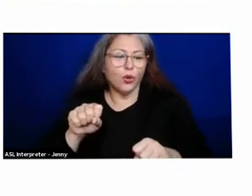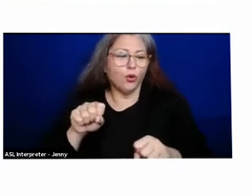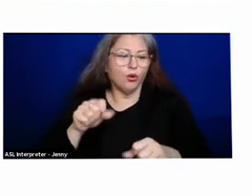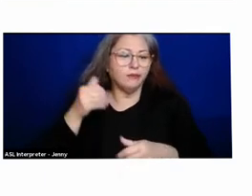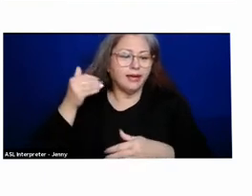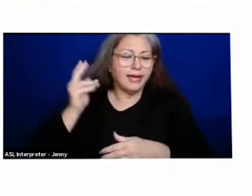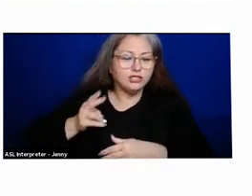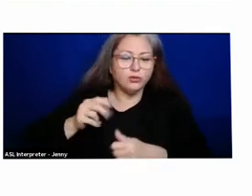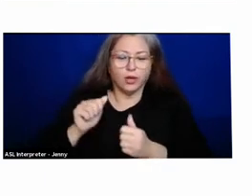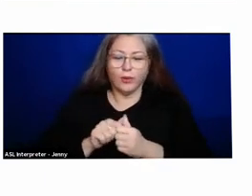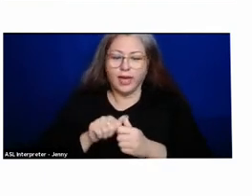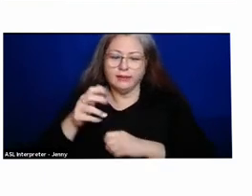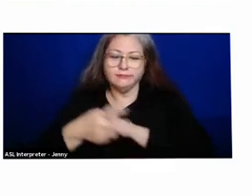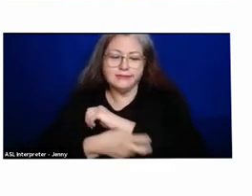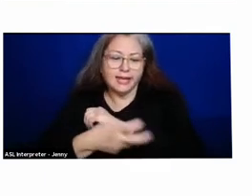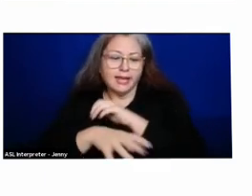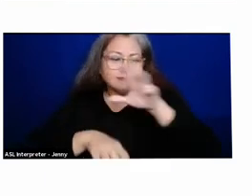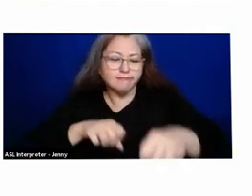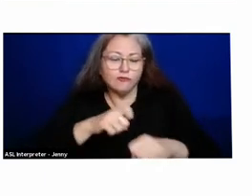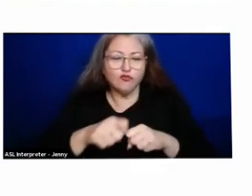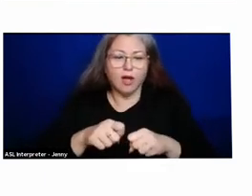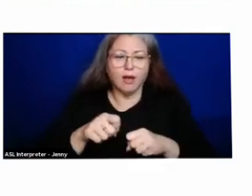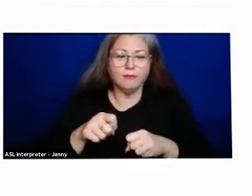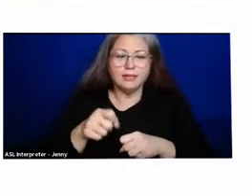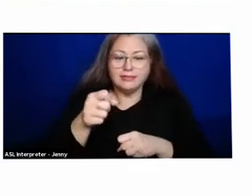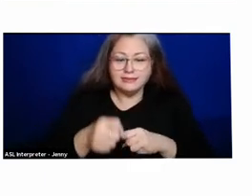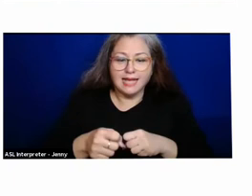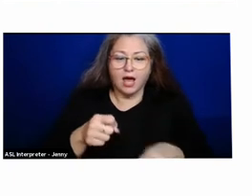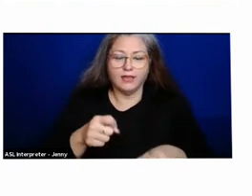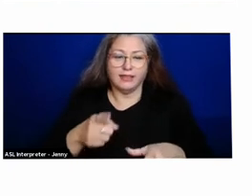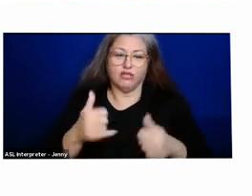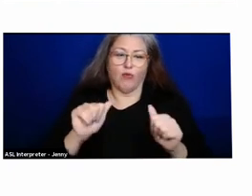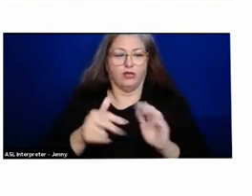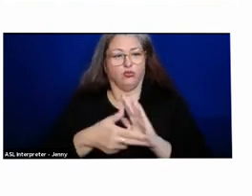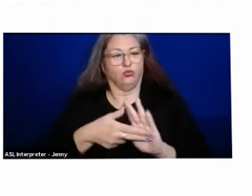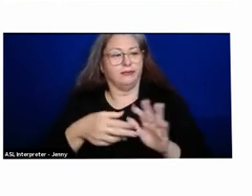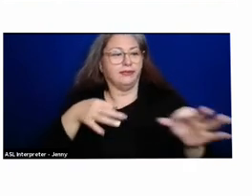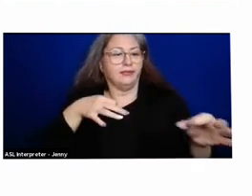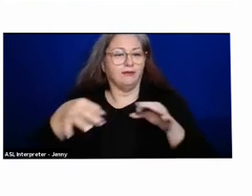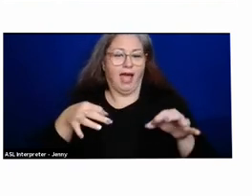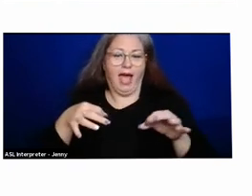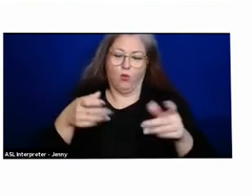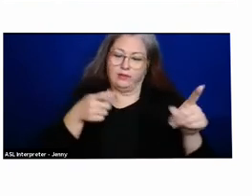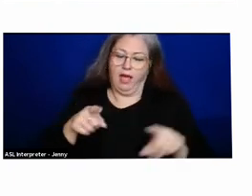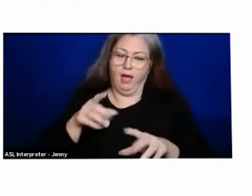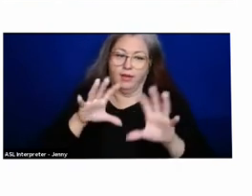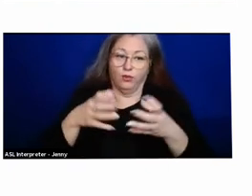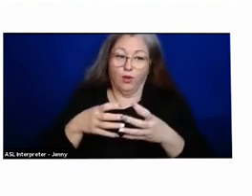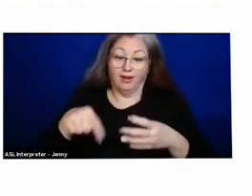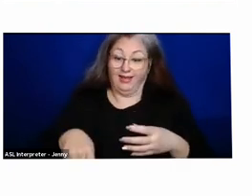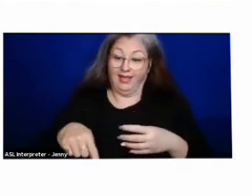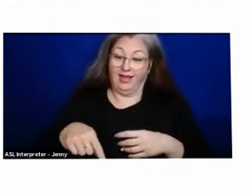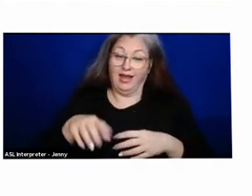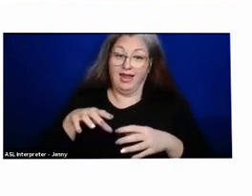the global south, they really define what's going on in the world today. And we here in the global south, we